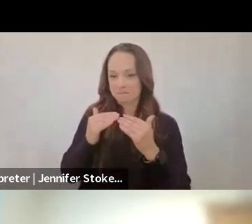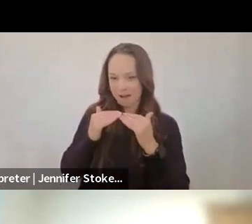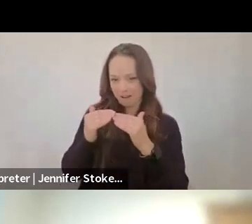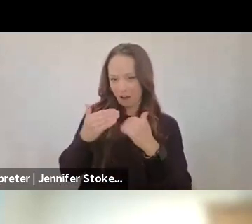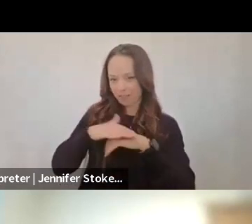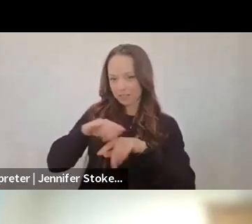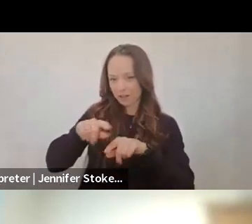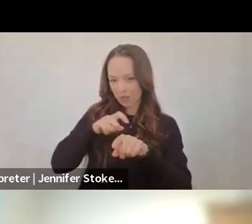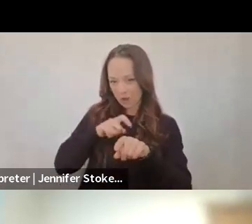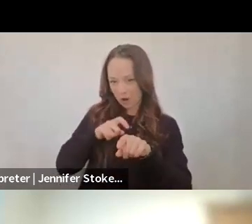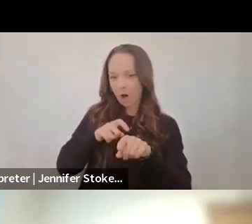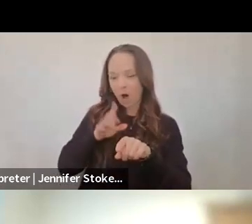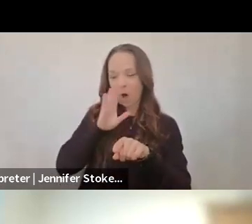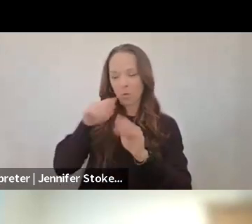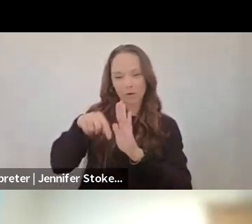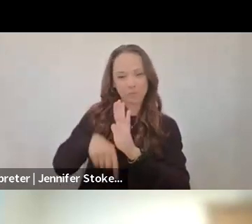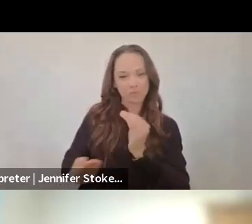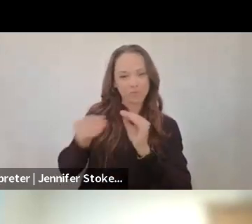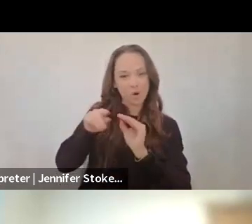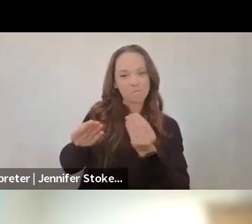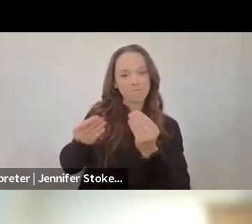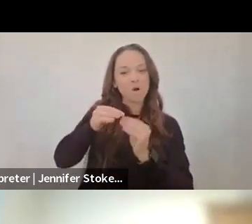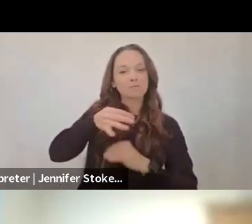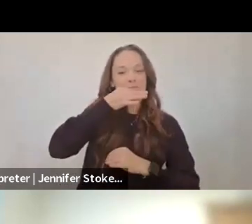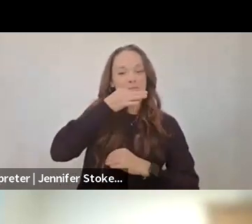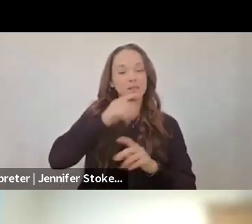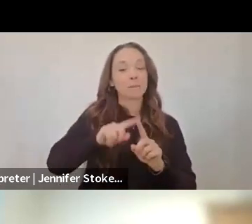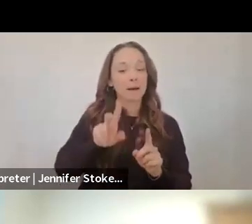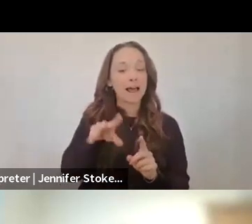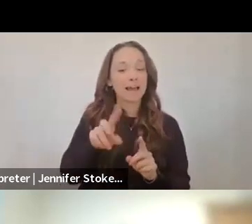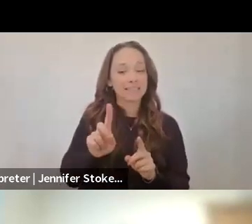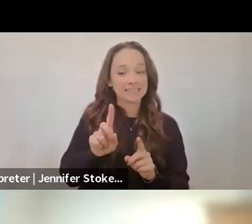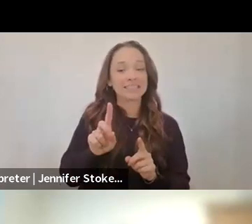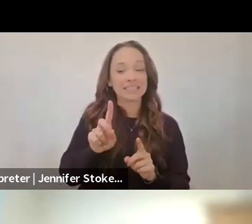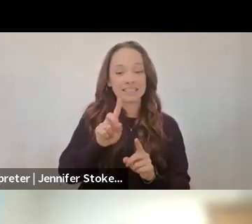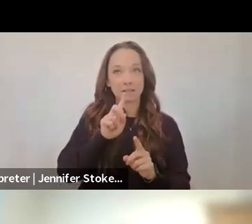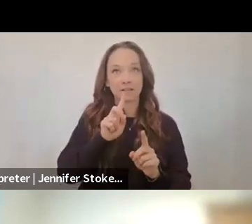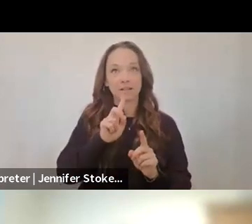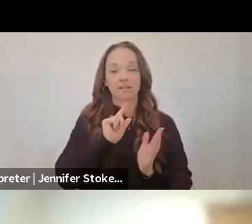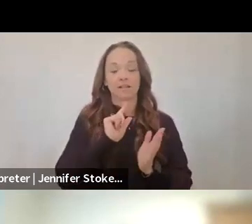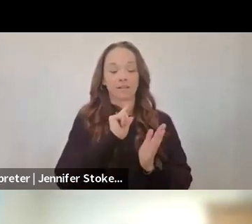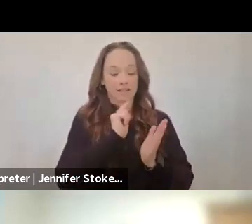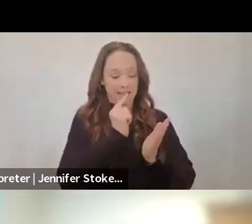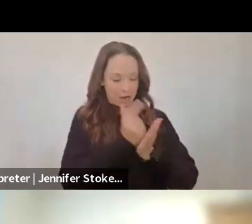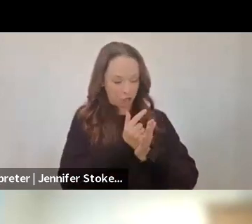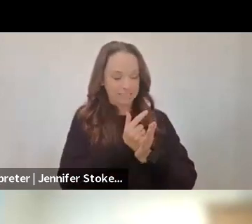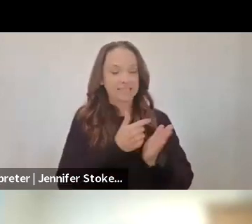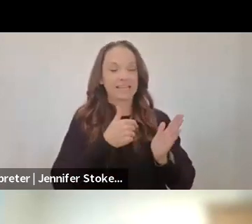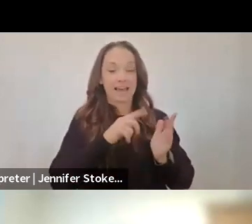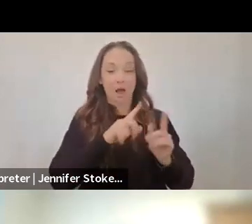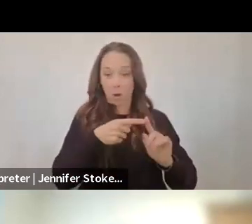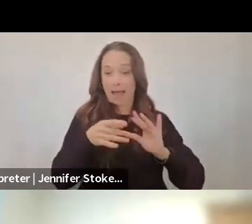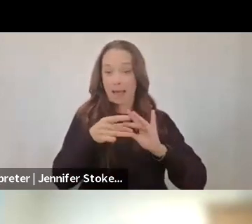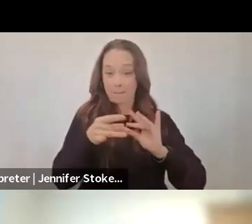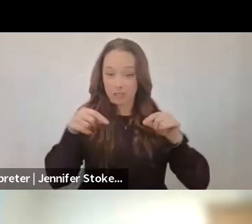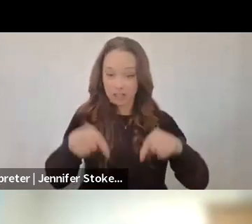much better equipped to talk about those things. But I long ago promised that anytime I was passed a microphone in talking about language access,